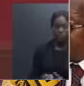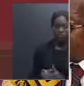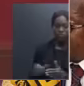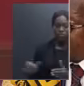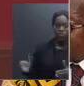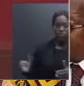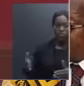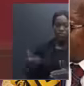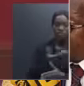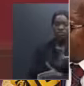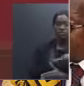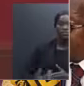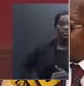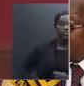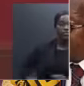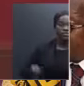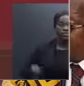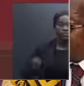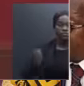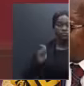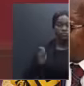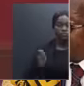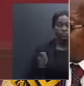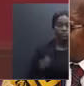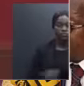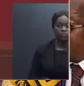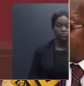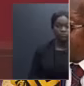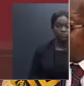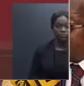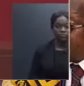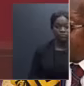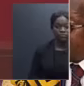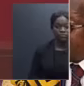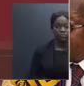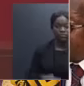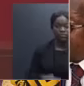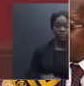Honourable members, that ends the matter.